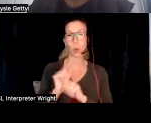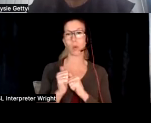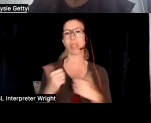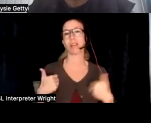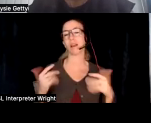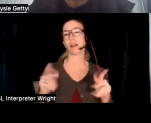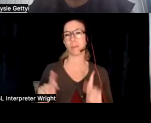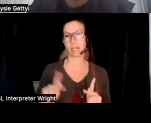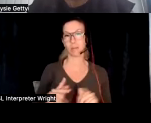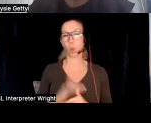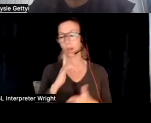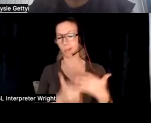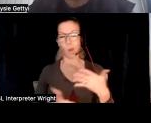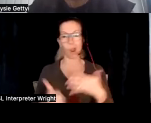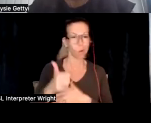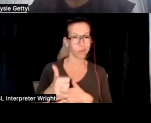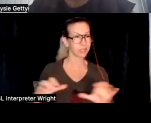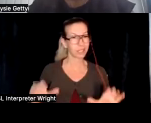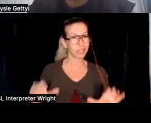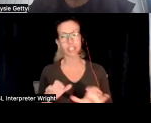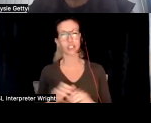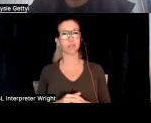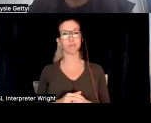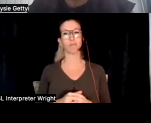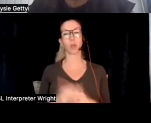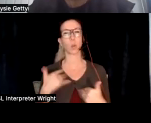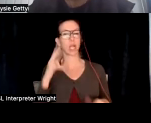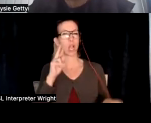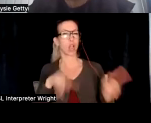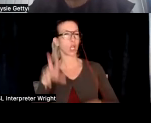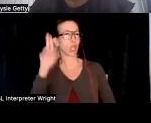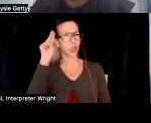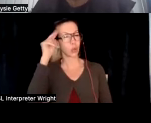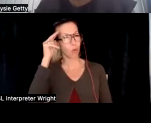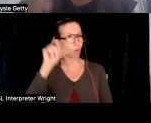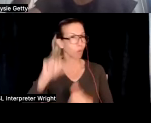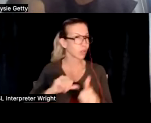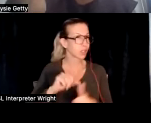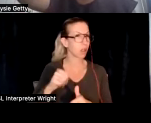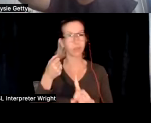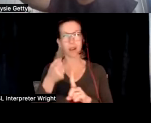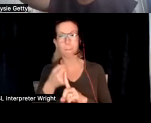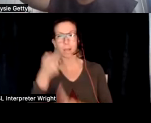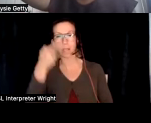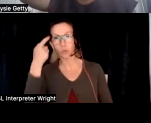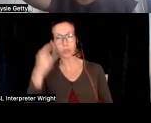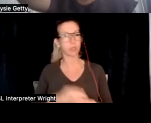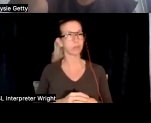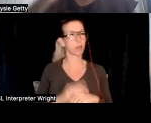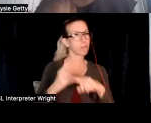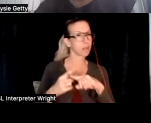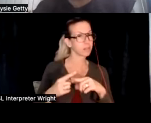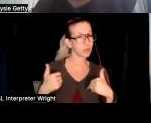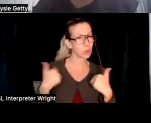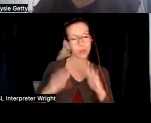acting that you've heard about already. And so we looked at neuroscience, we looked at the impact of trauma, we looked at positive youth development,